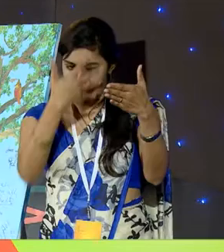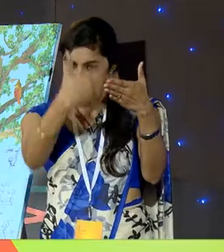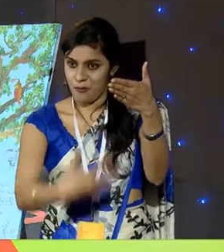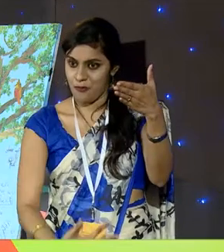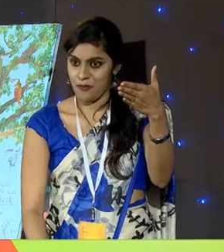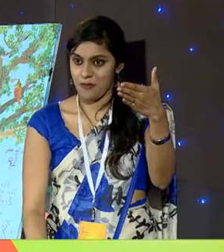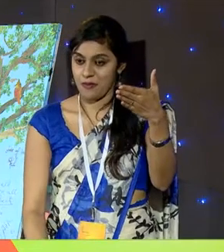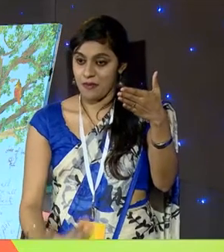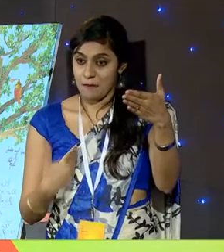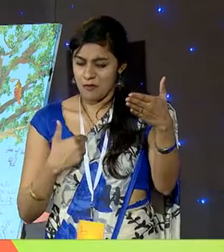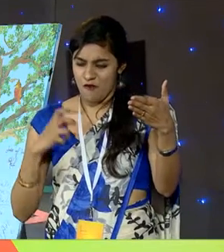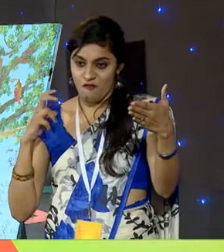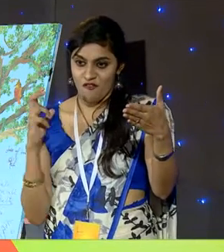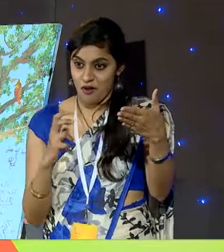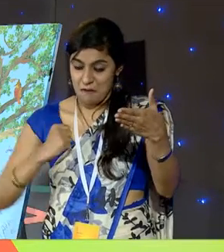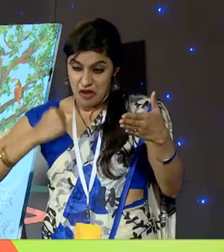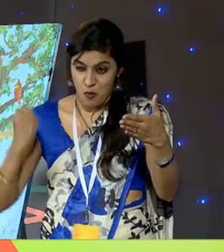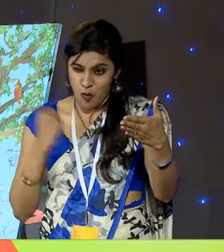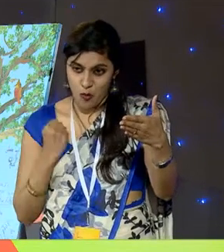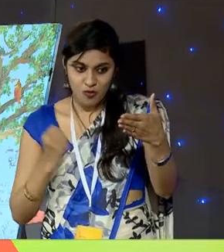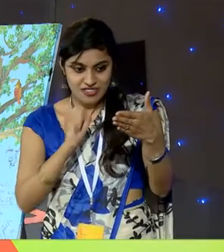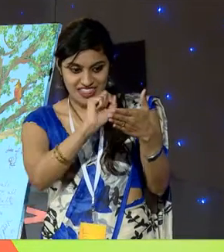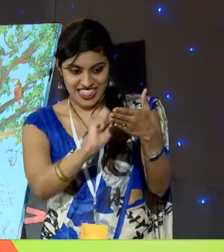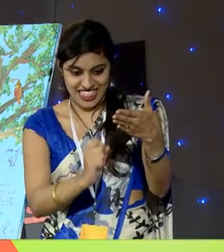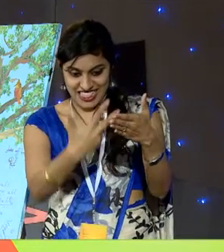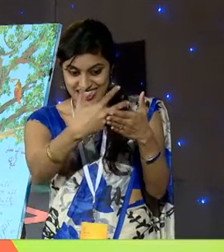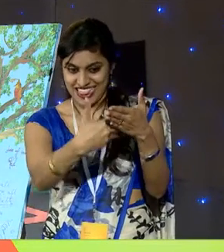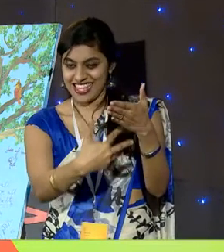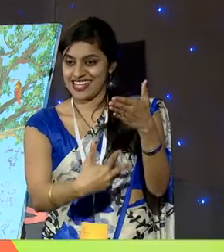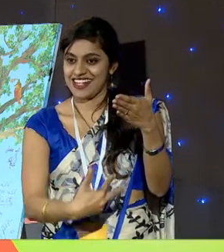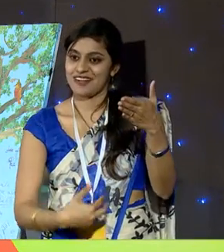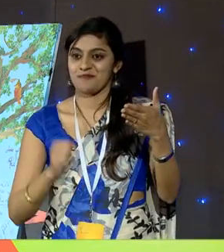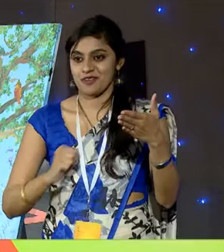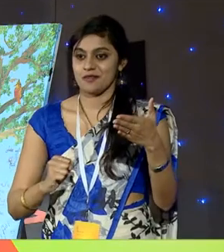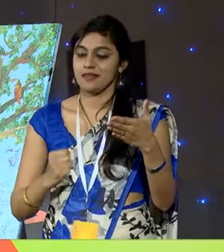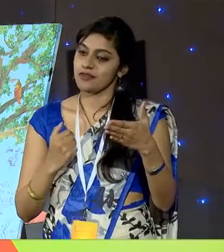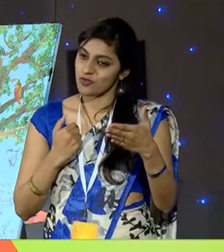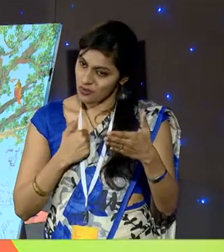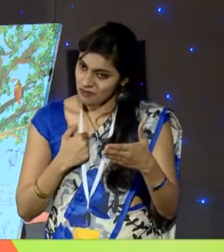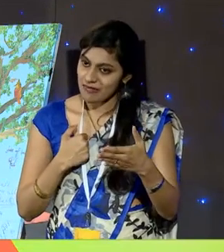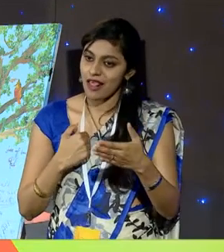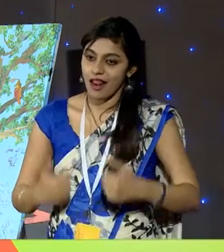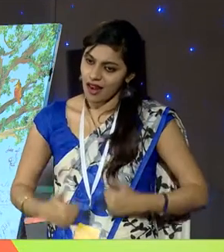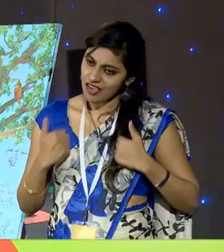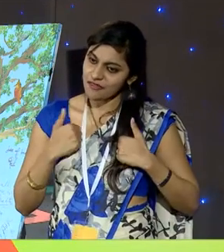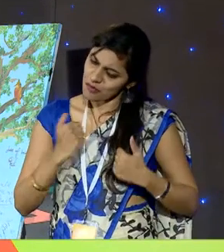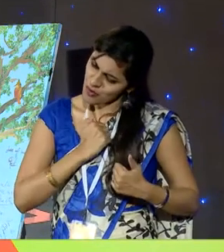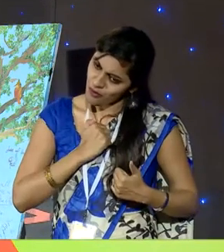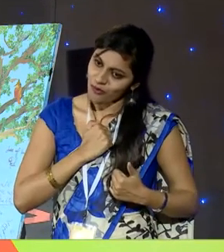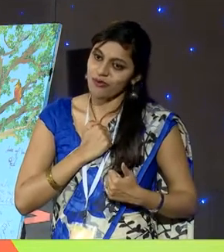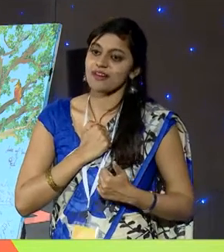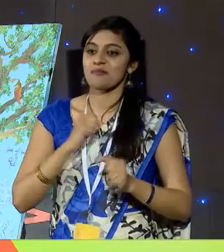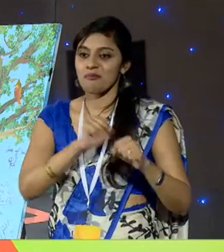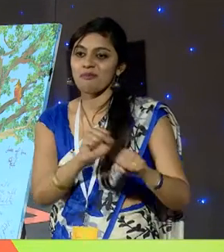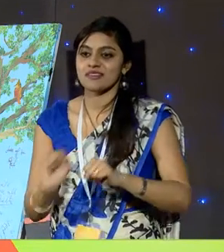implements to create your own destiny. I mean, as a writer, I don't think of a better analogy than this. Life is like a blank sheet